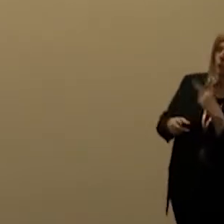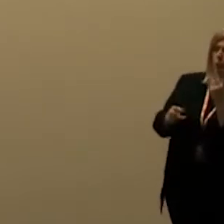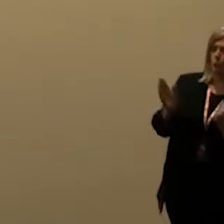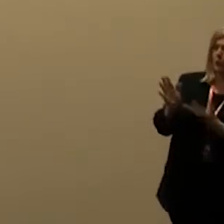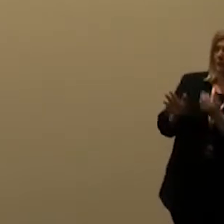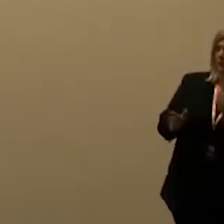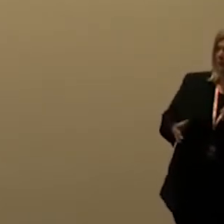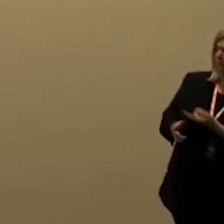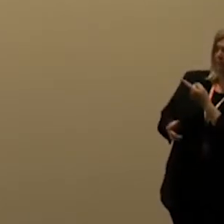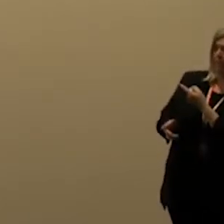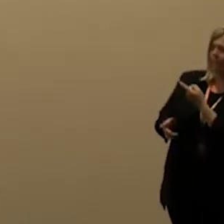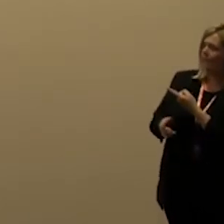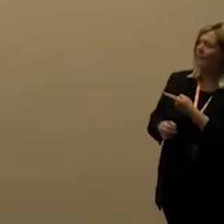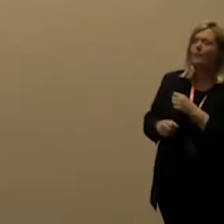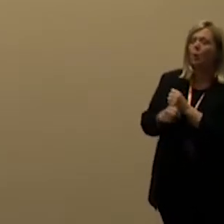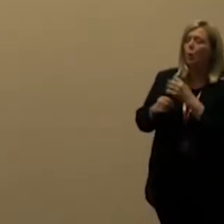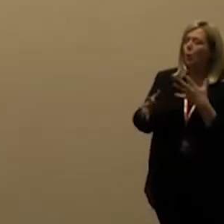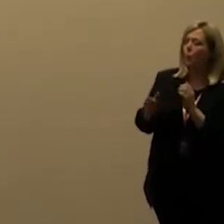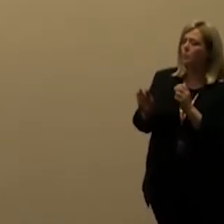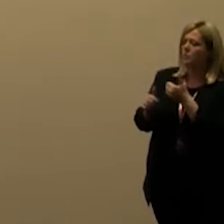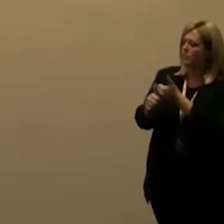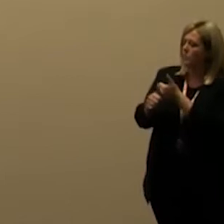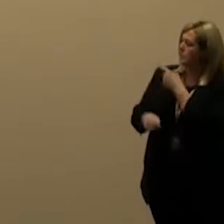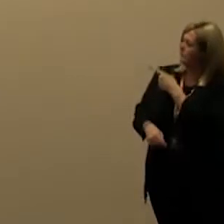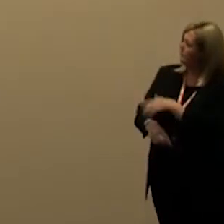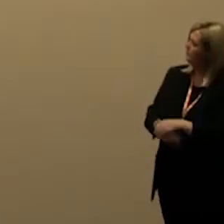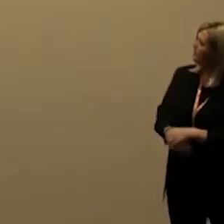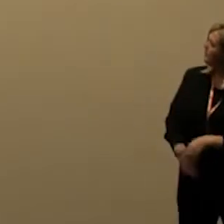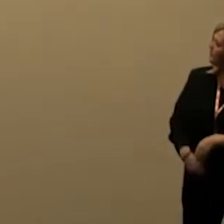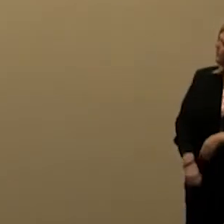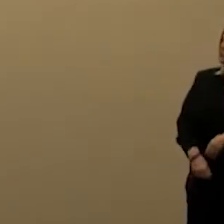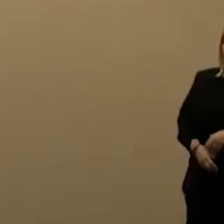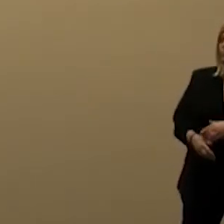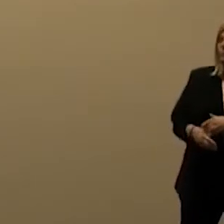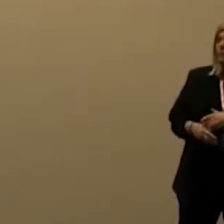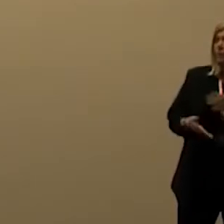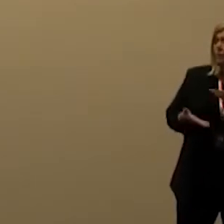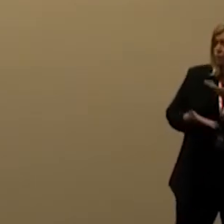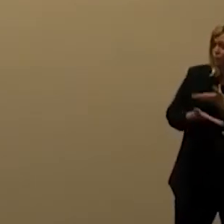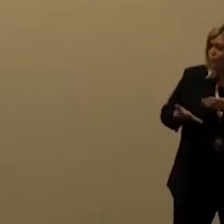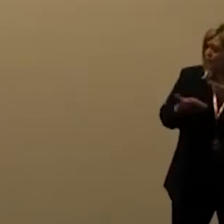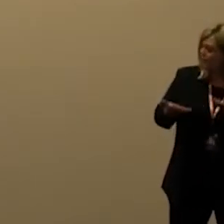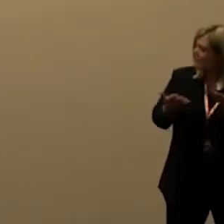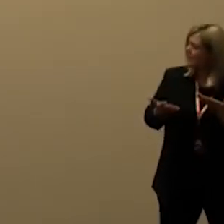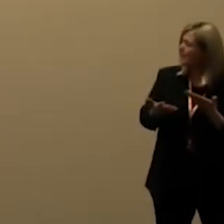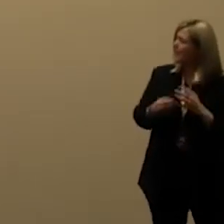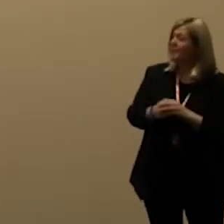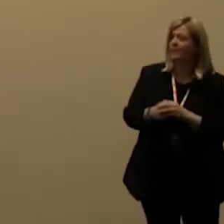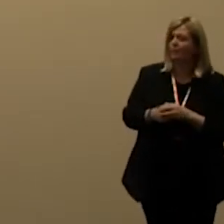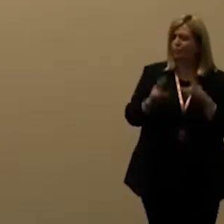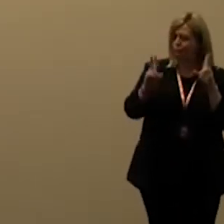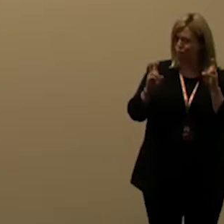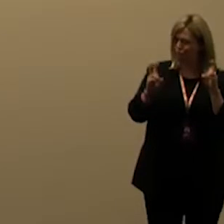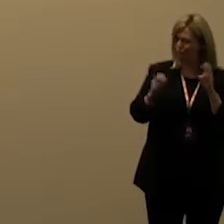We have got some of those gold sponsors too. Now, moving into what we're going to be talking about here today, the question